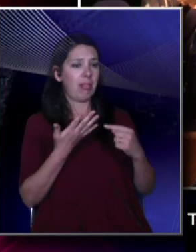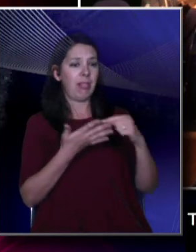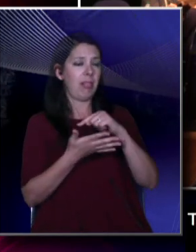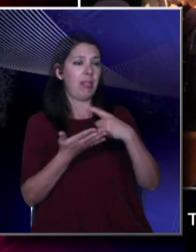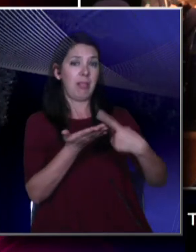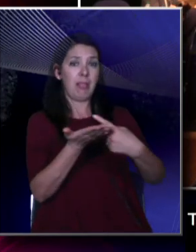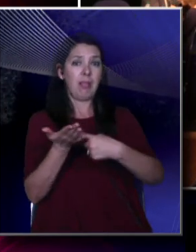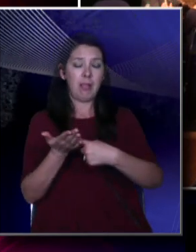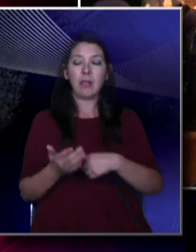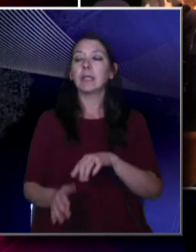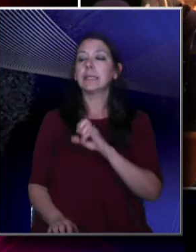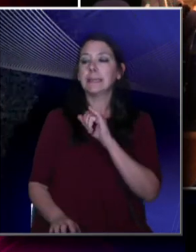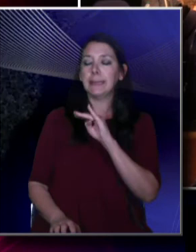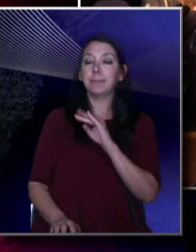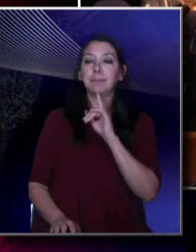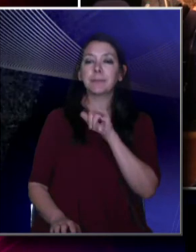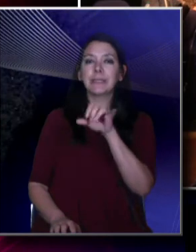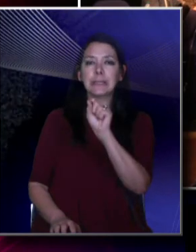Yes.